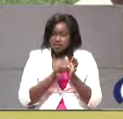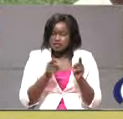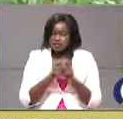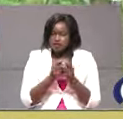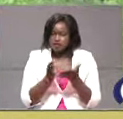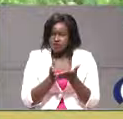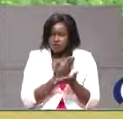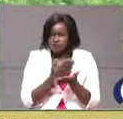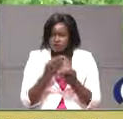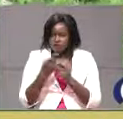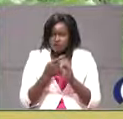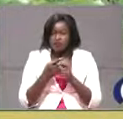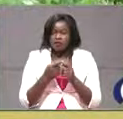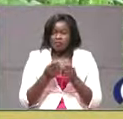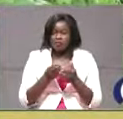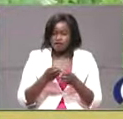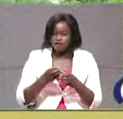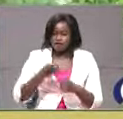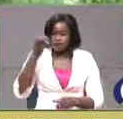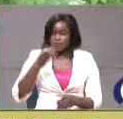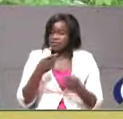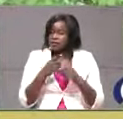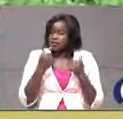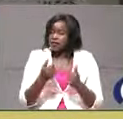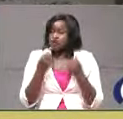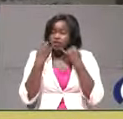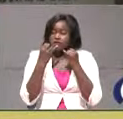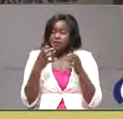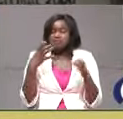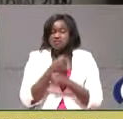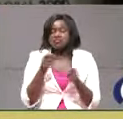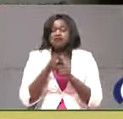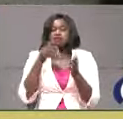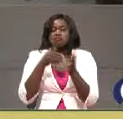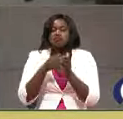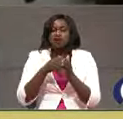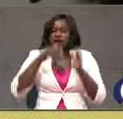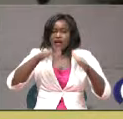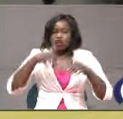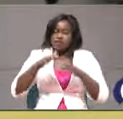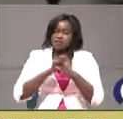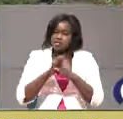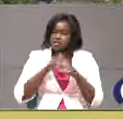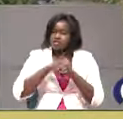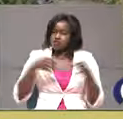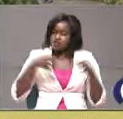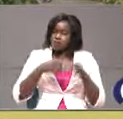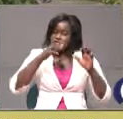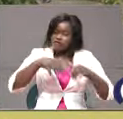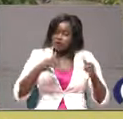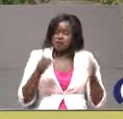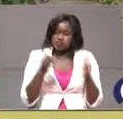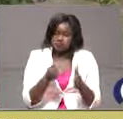processing. Lack of information is one of the main hindrances of agribusiness among small-scale farmers. Especially,